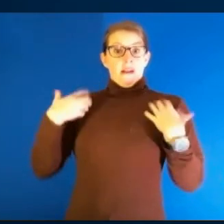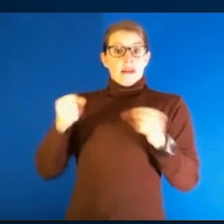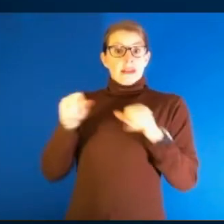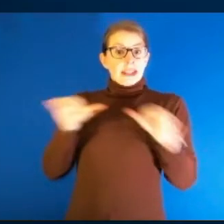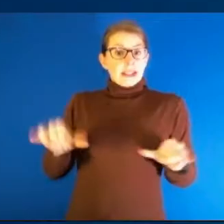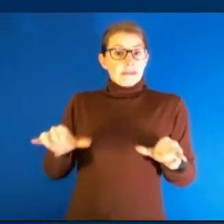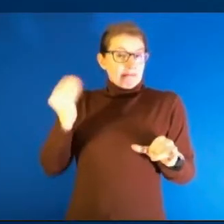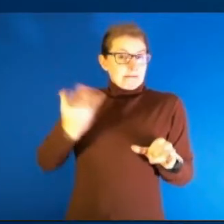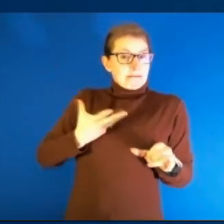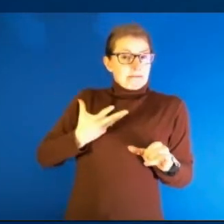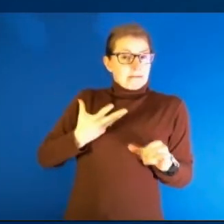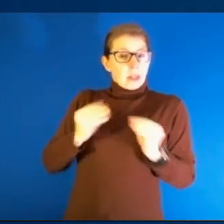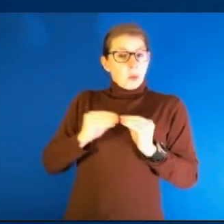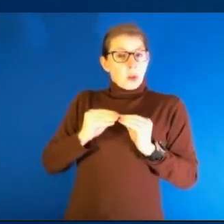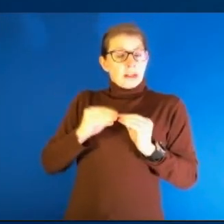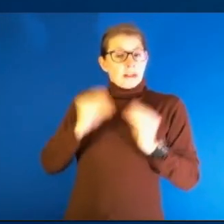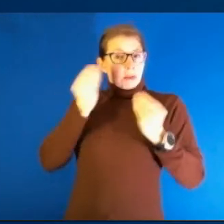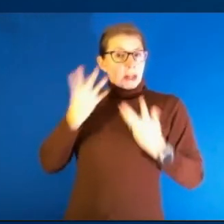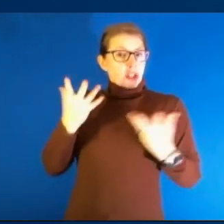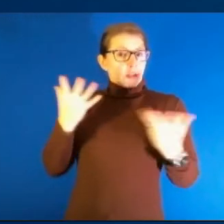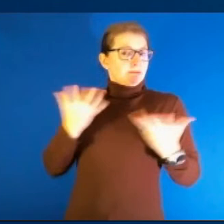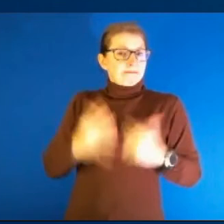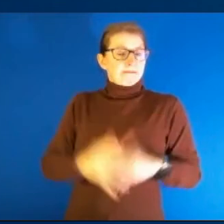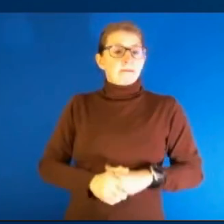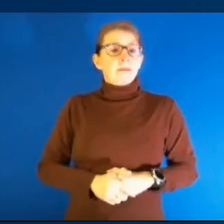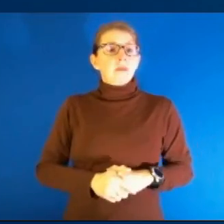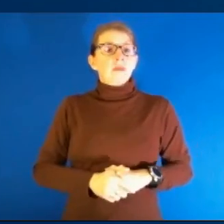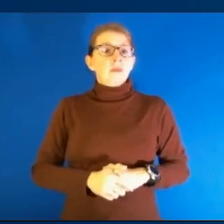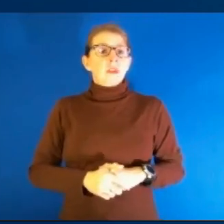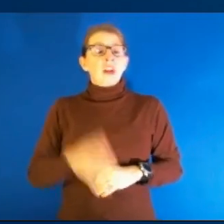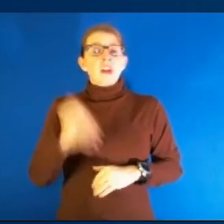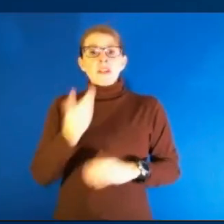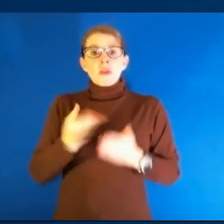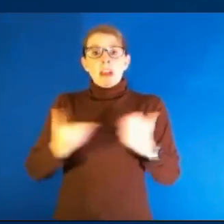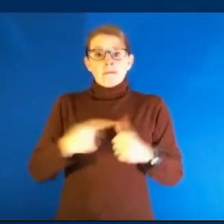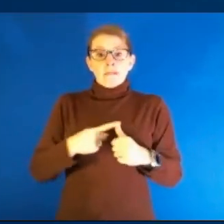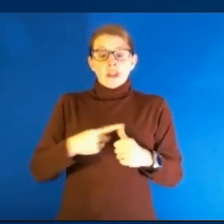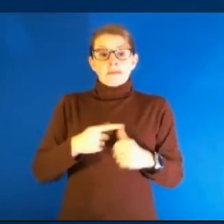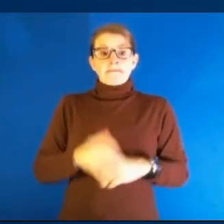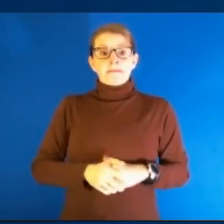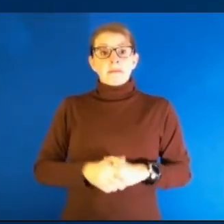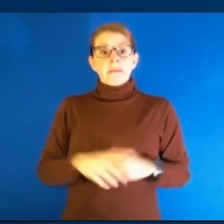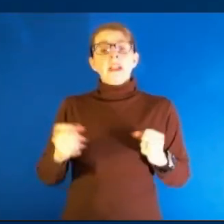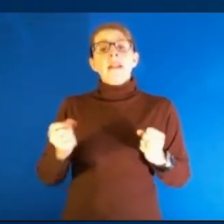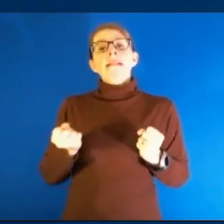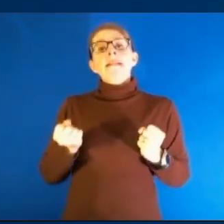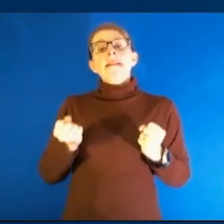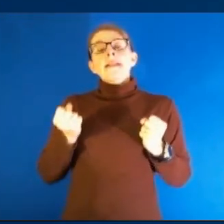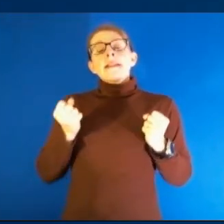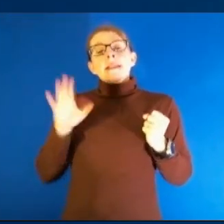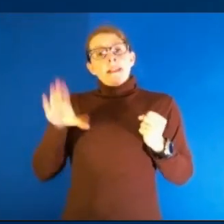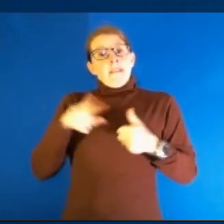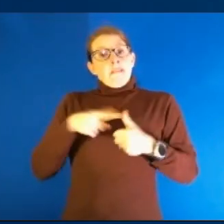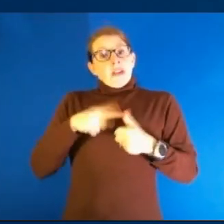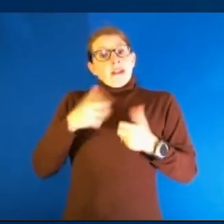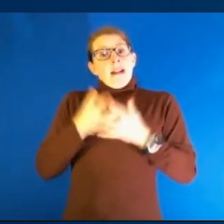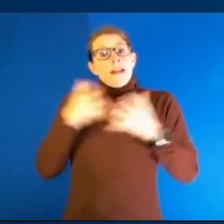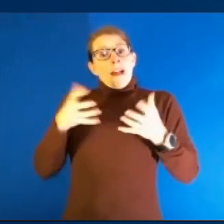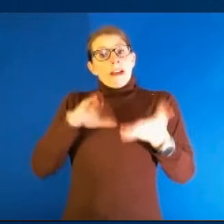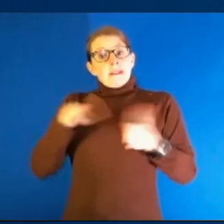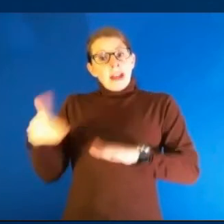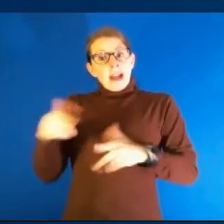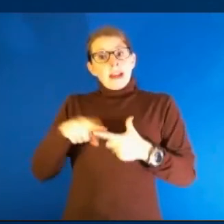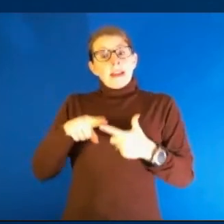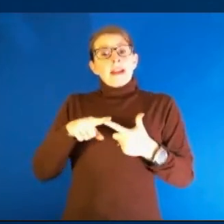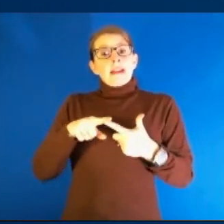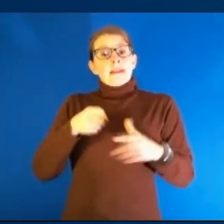on? I think a couple things. First, we're still seeing a lot of death, and we're still seeing a lot of hospitalizations. We're still